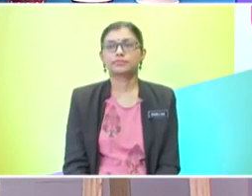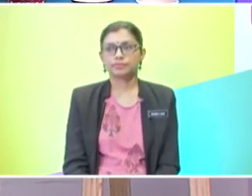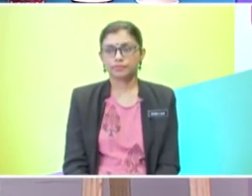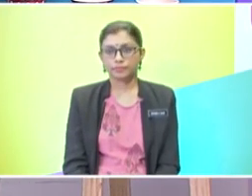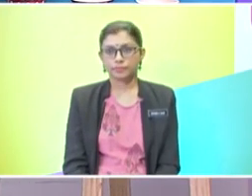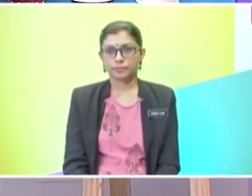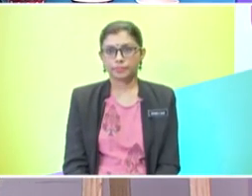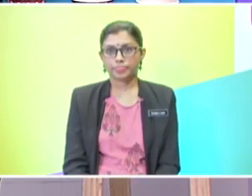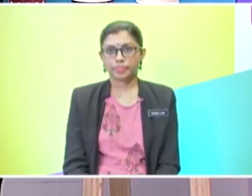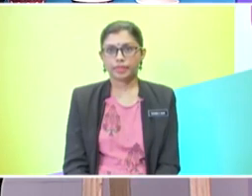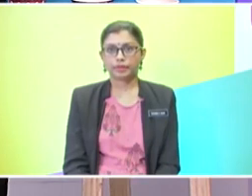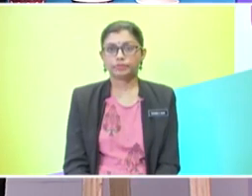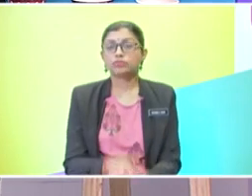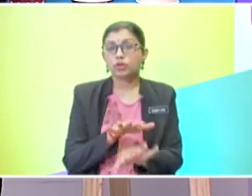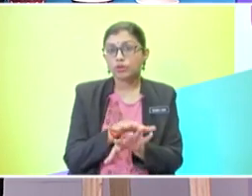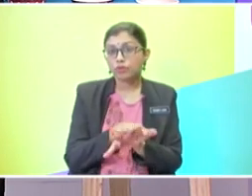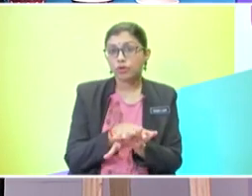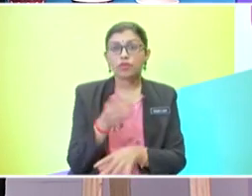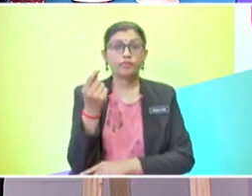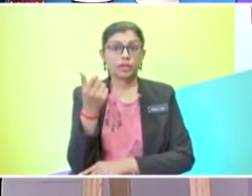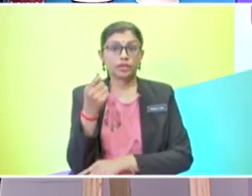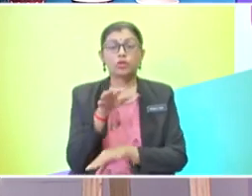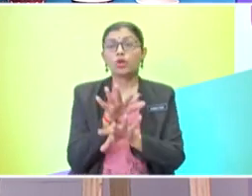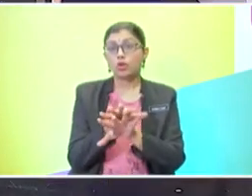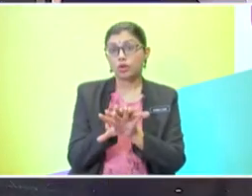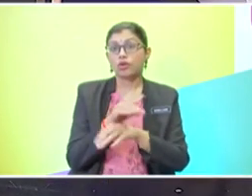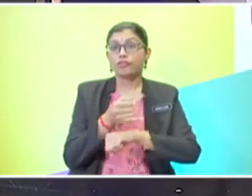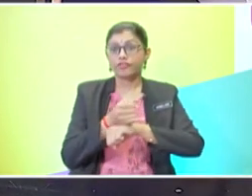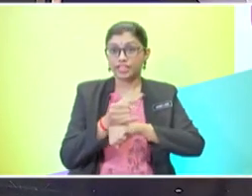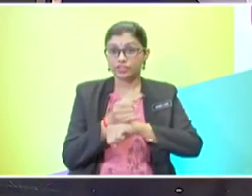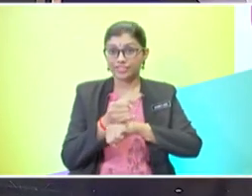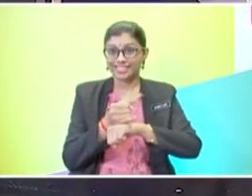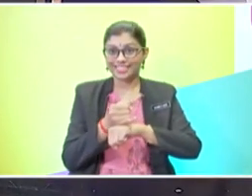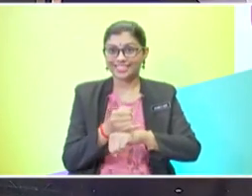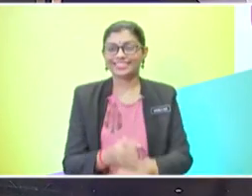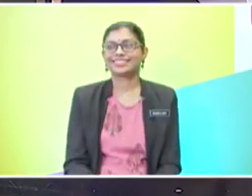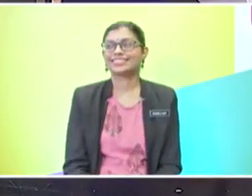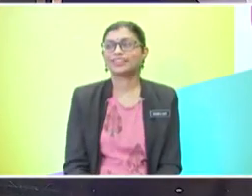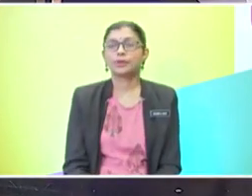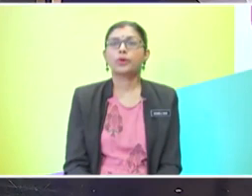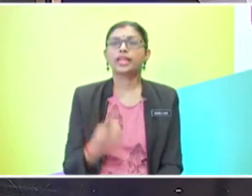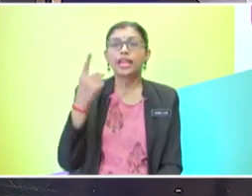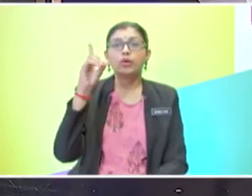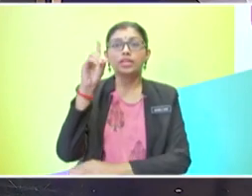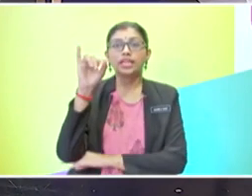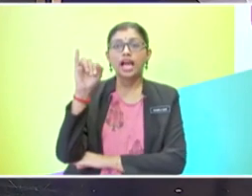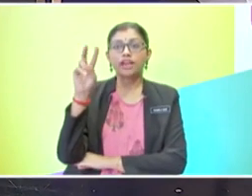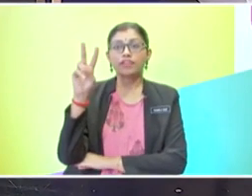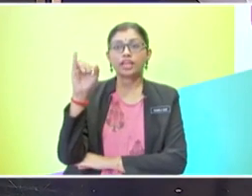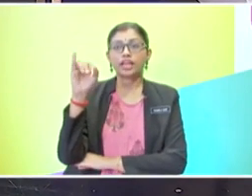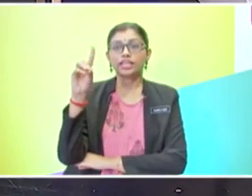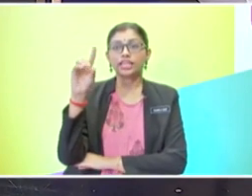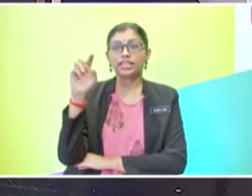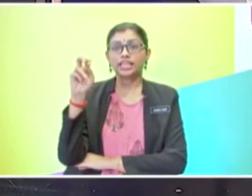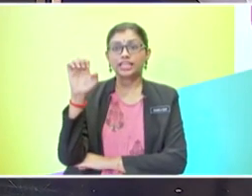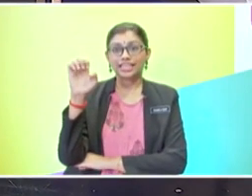your amount is big, so you will get the higher interest. Okay. And how about dividend? That's a good question.